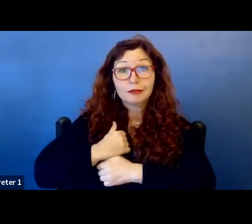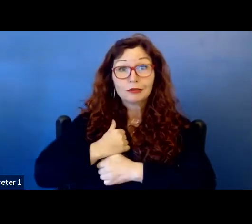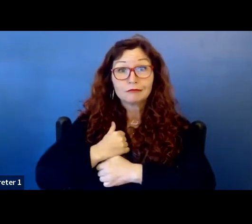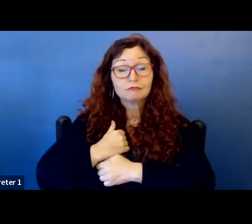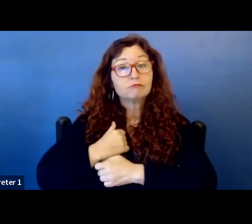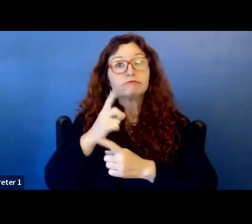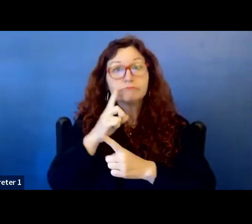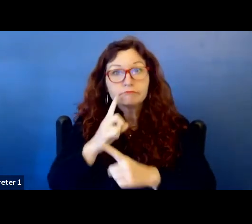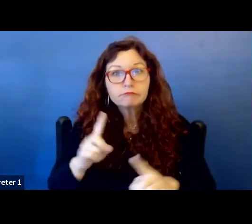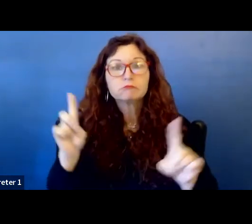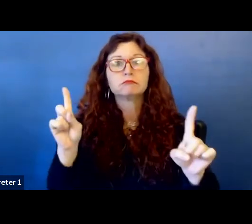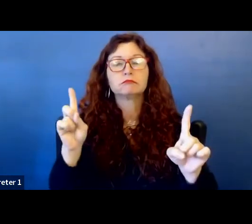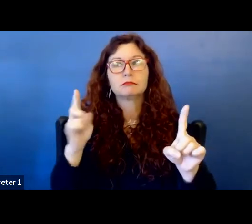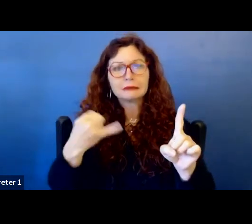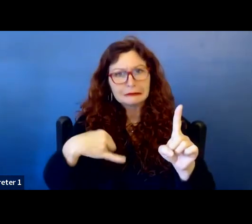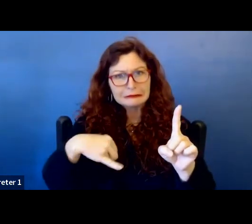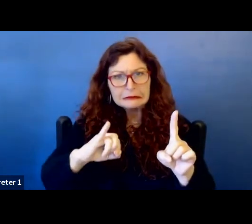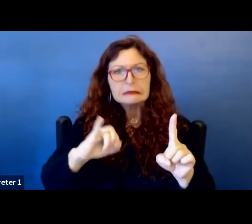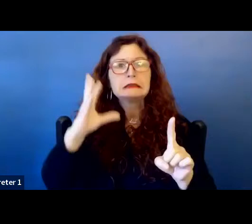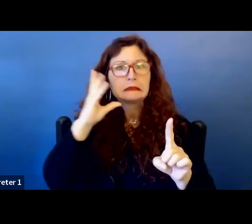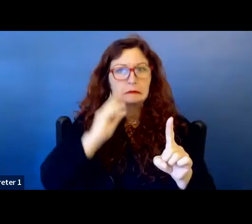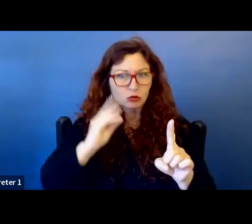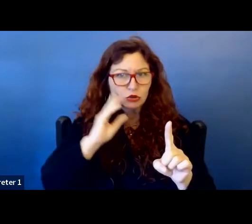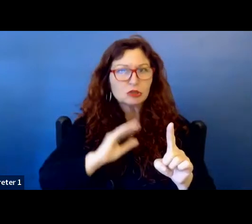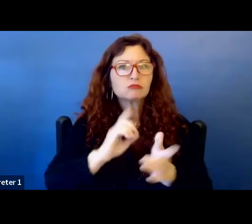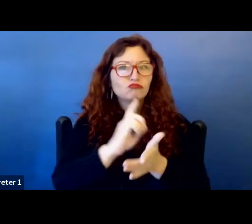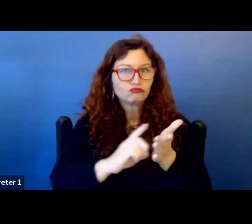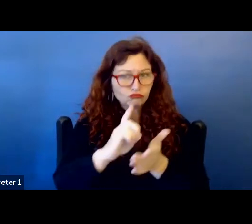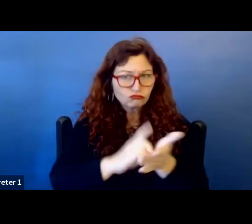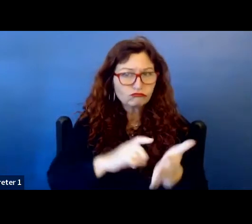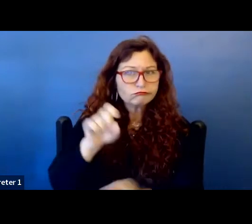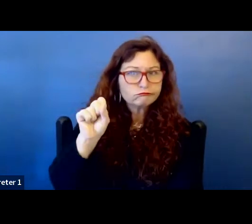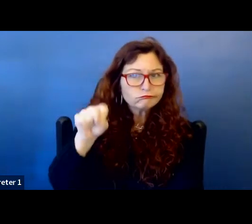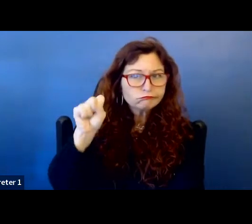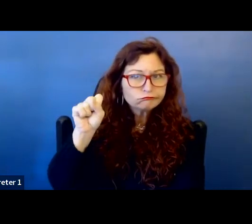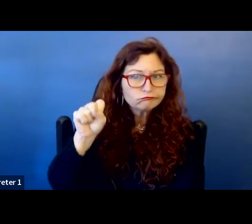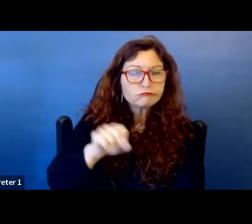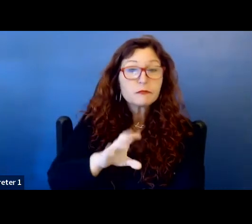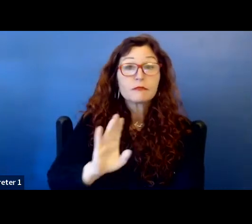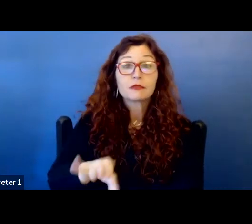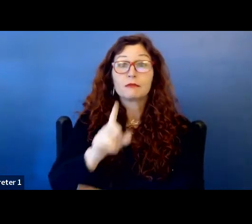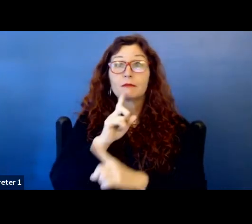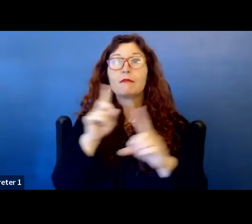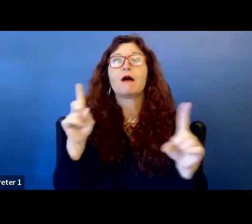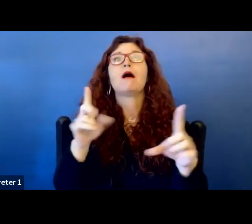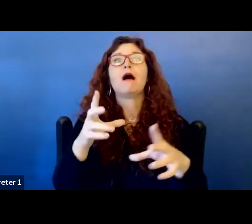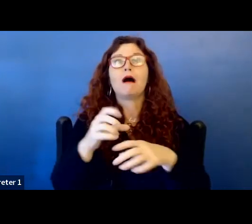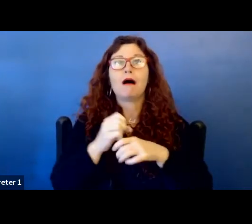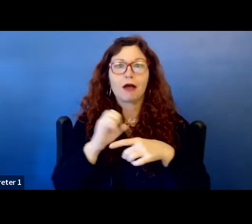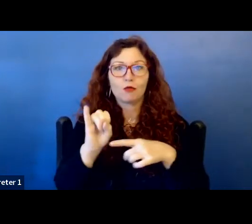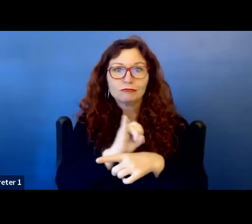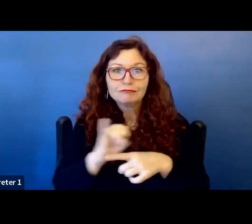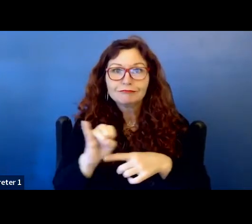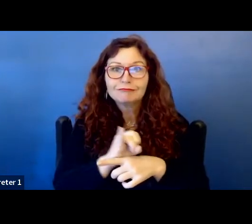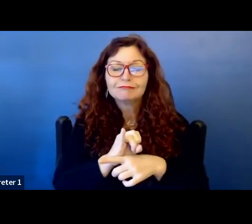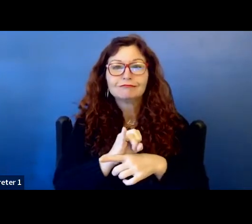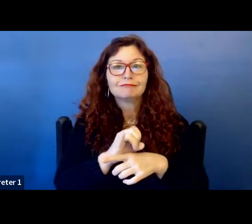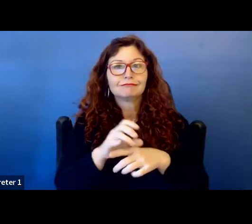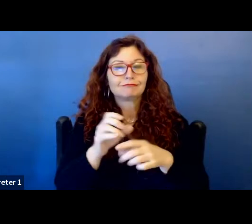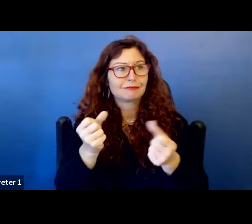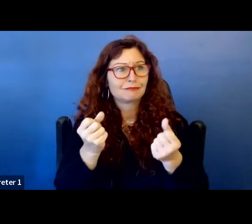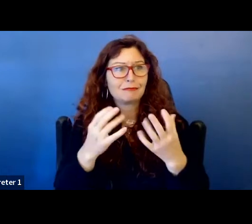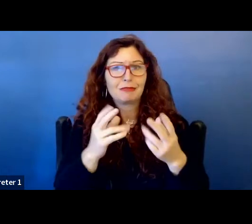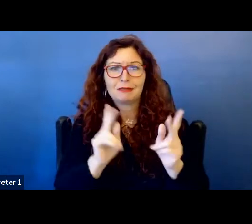with some of the same biases but that access to apprenticeship allowed me to have much like many tribes and tribal